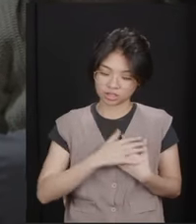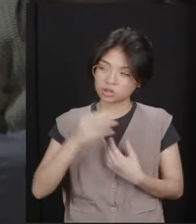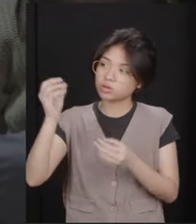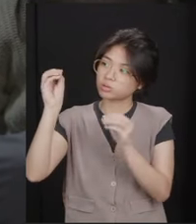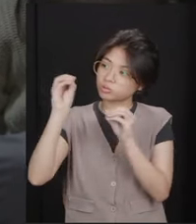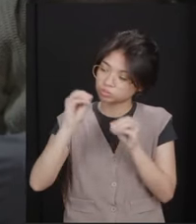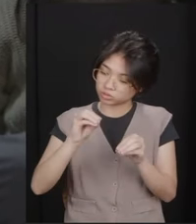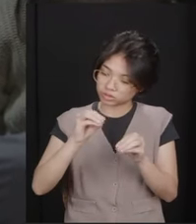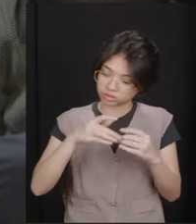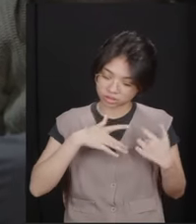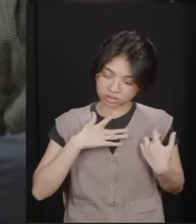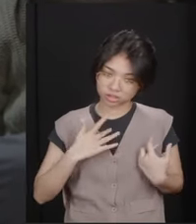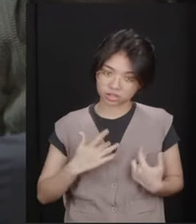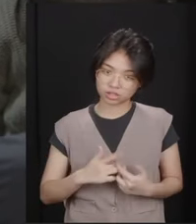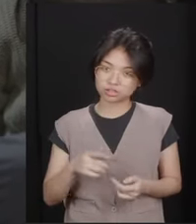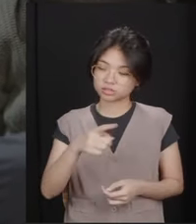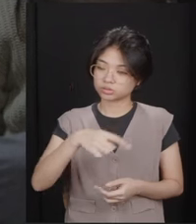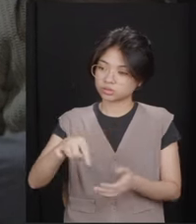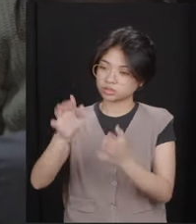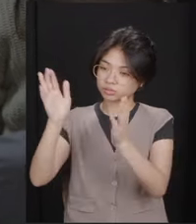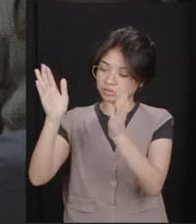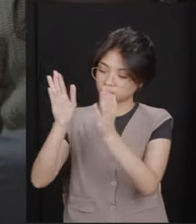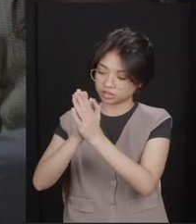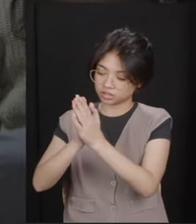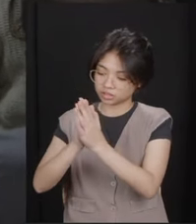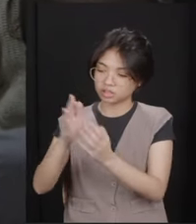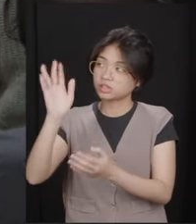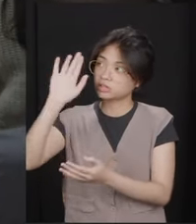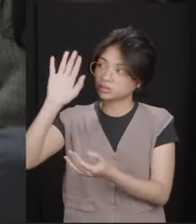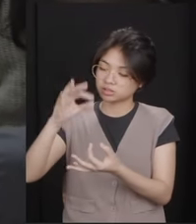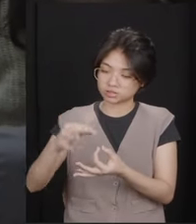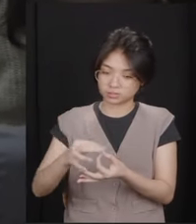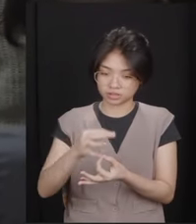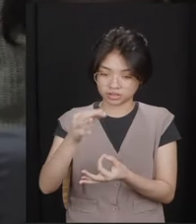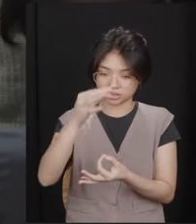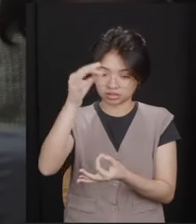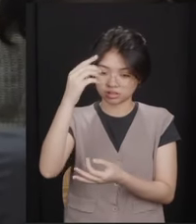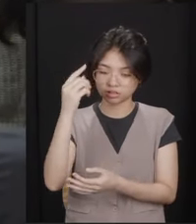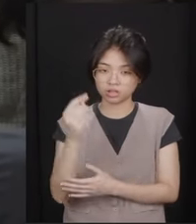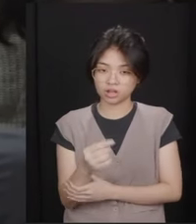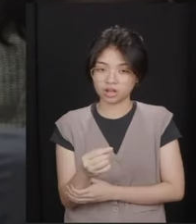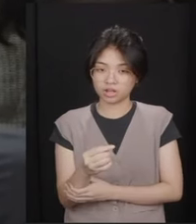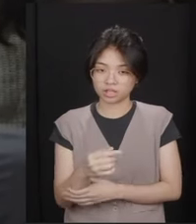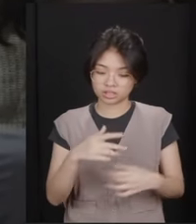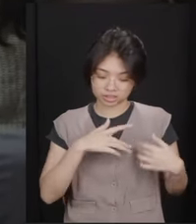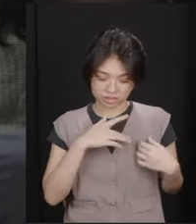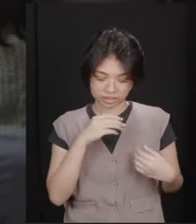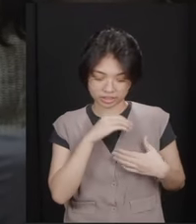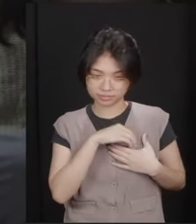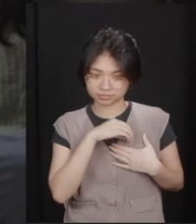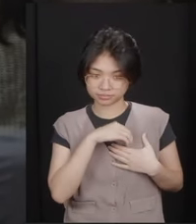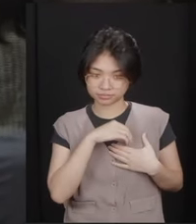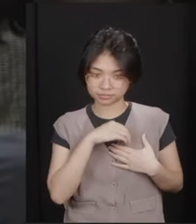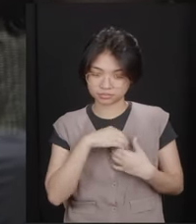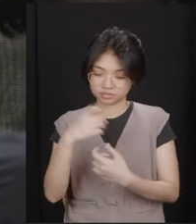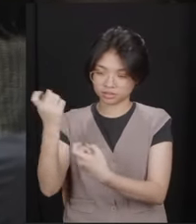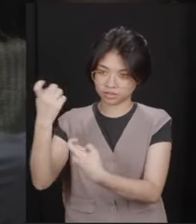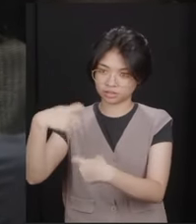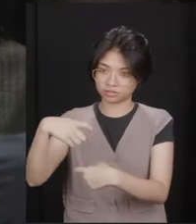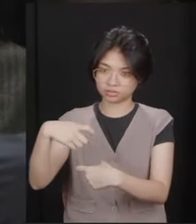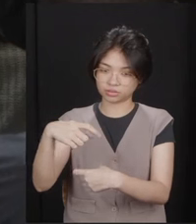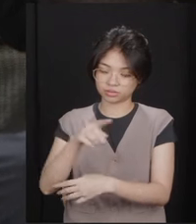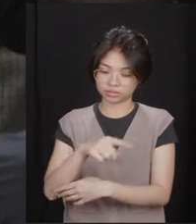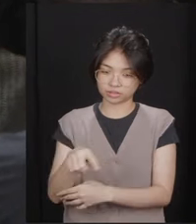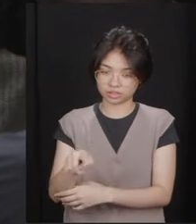pray, because your Spirit is already inside them. Supply them with what they need, Father, for them